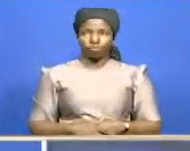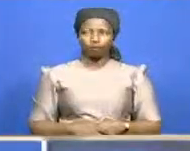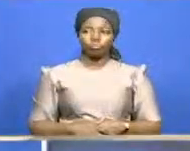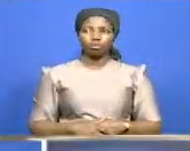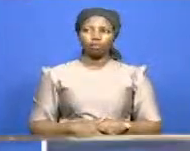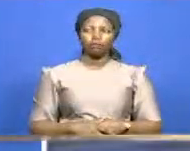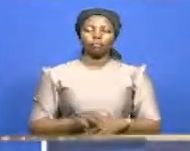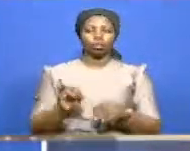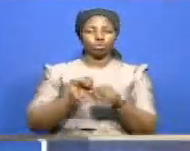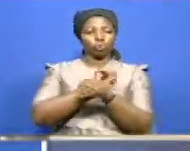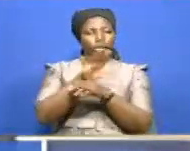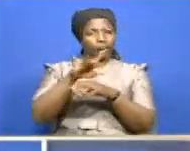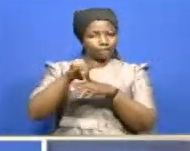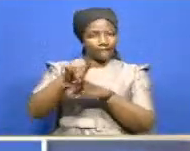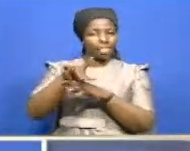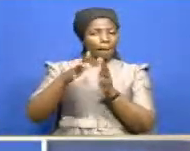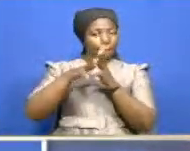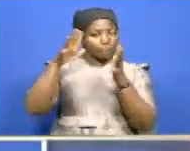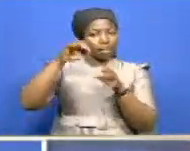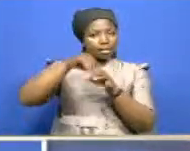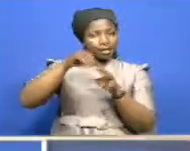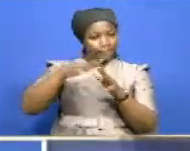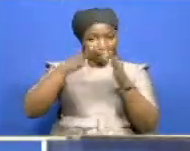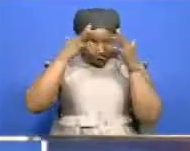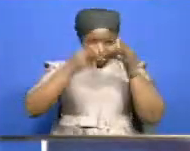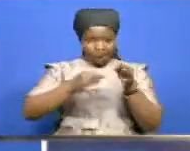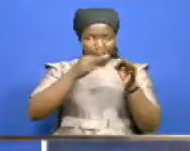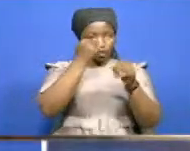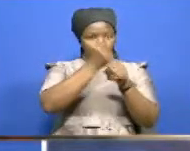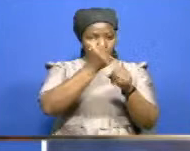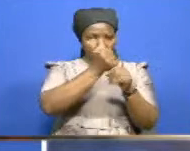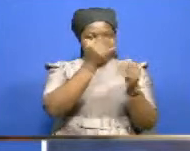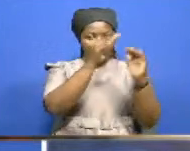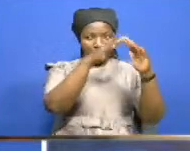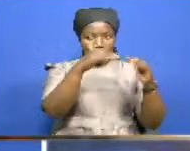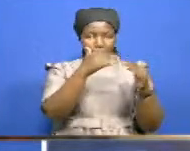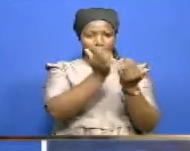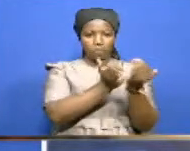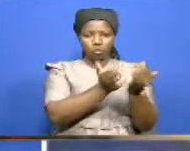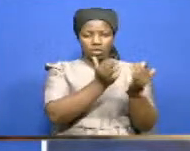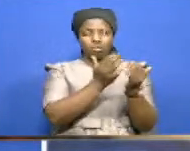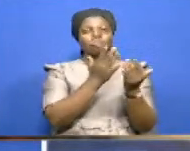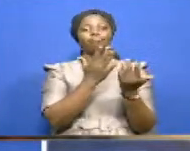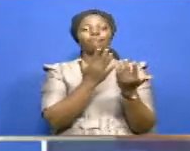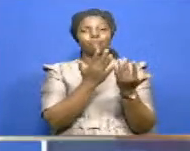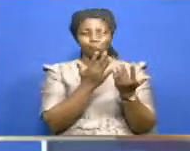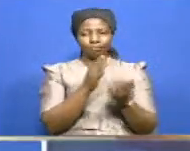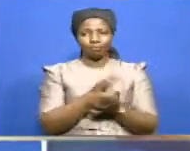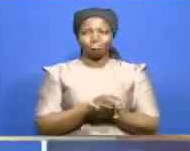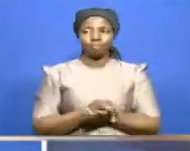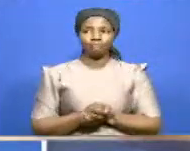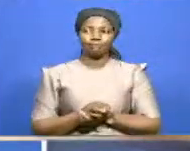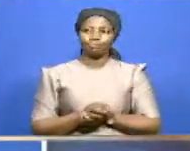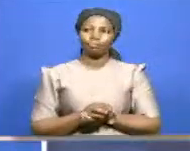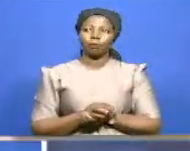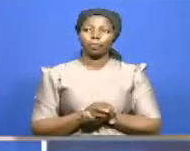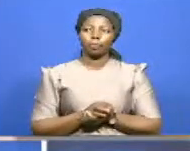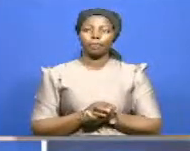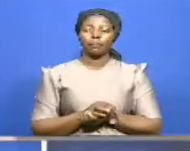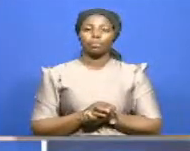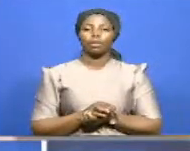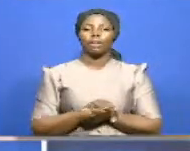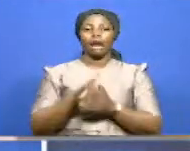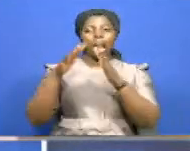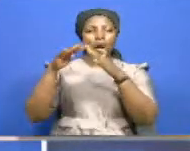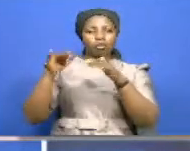pandemic, many investors have opted to venture into real estate as an alternative to dwindling equities fortunes. The real